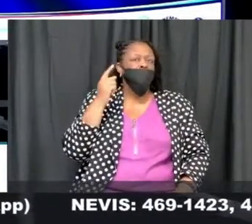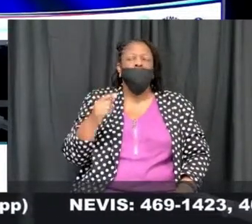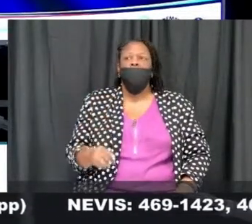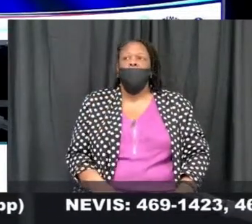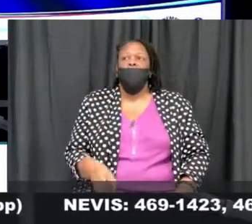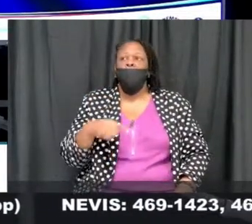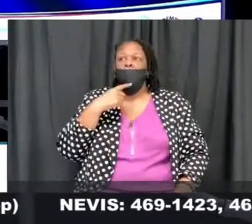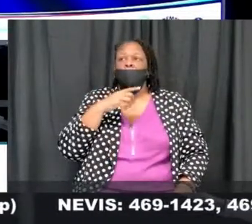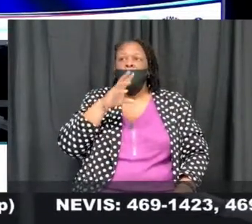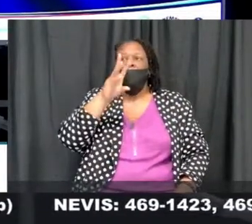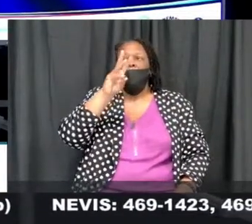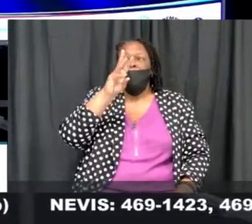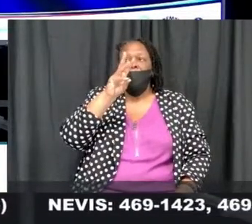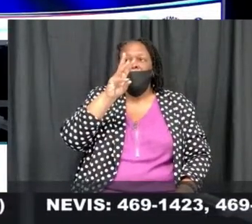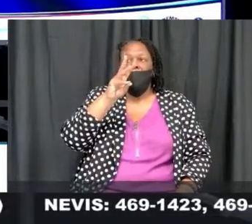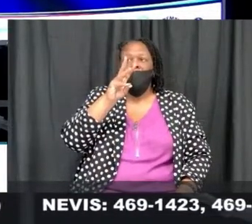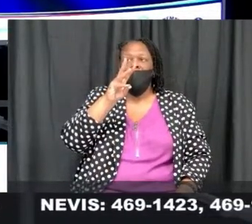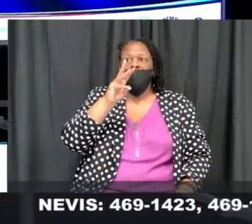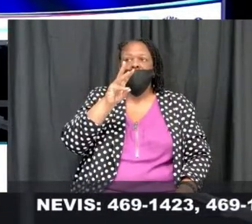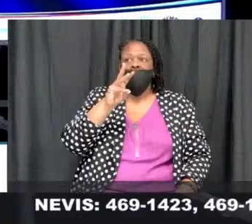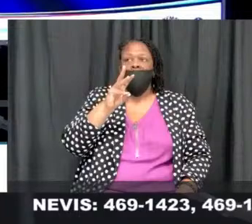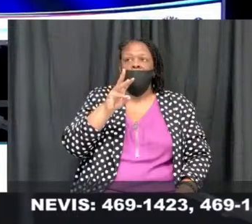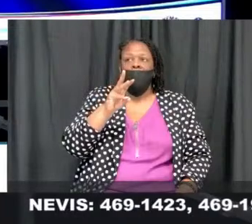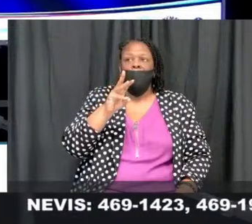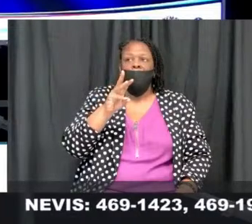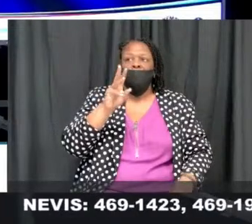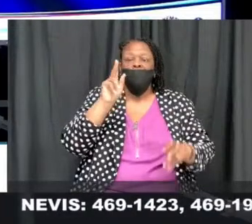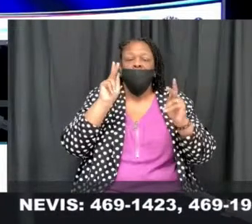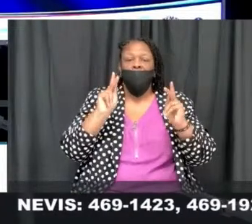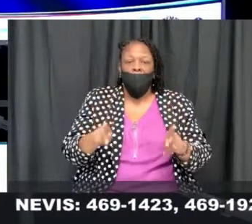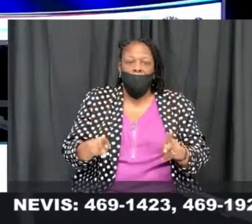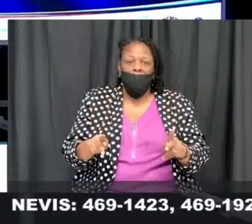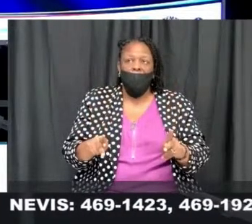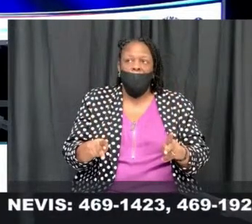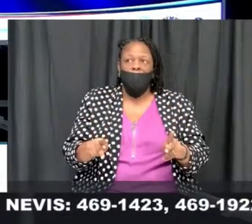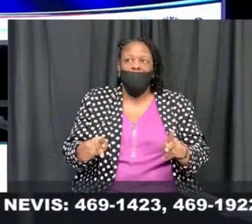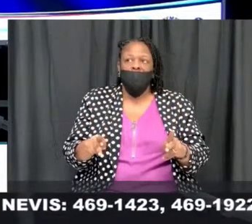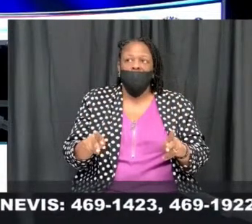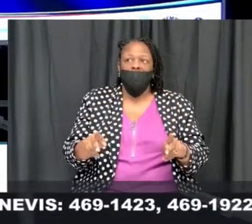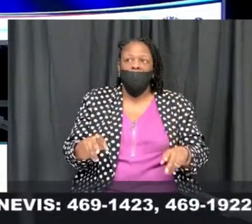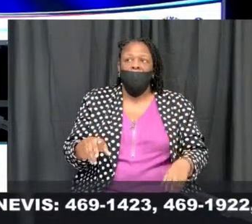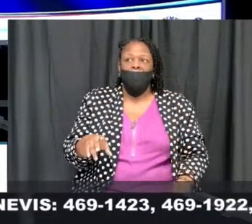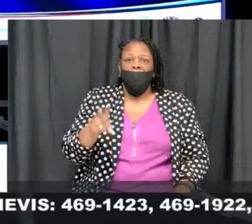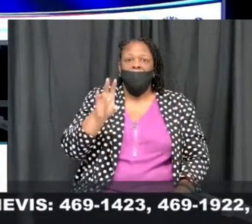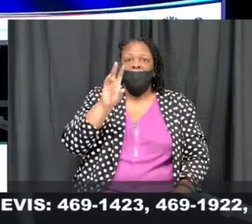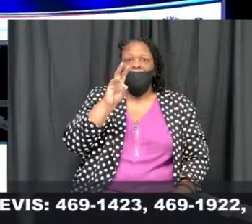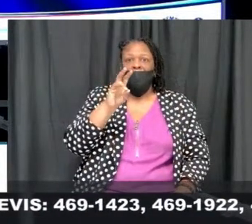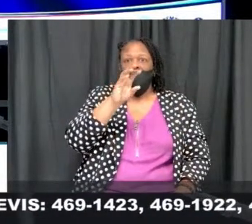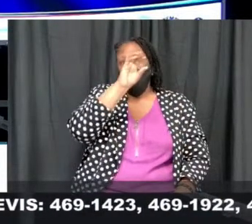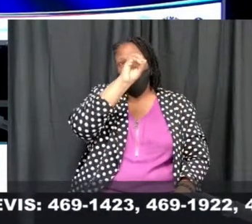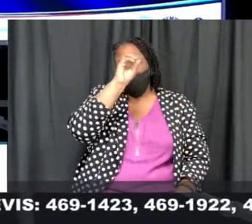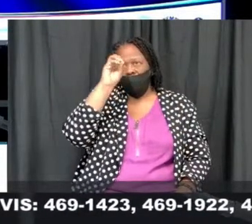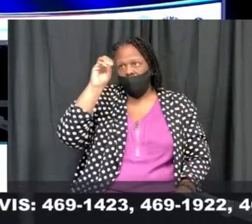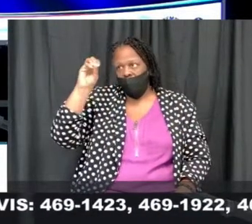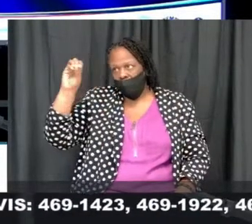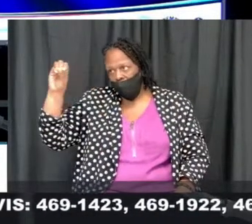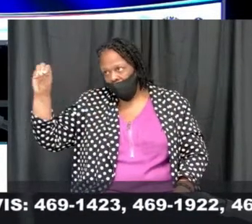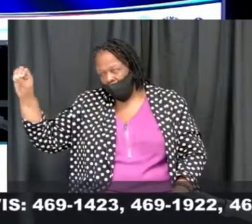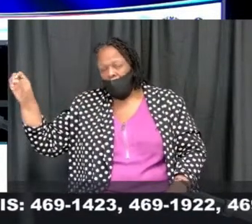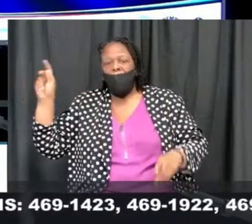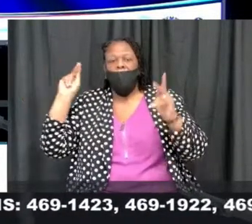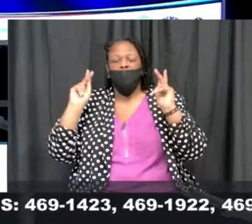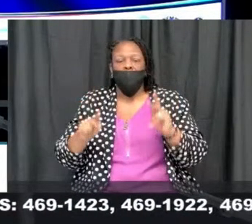6 persons with rare blood clots. And yet over 7 million people have been